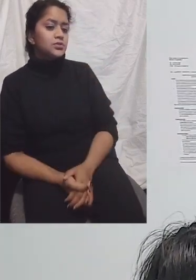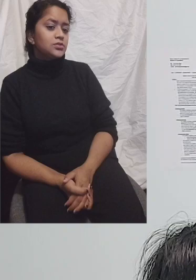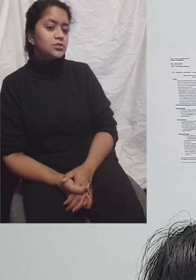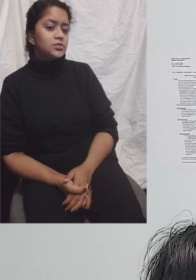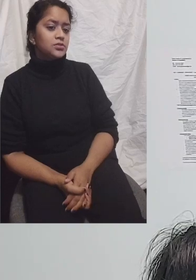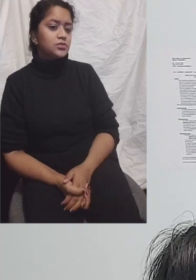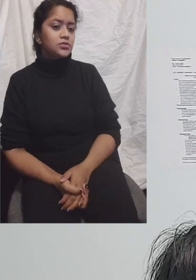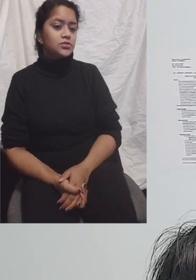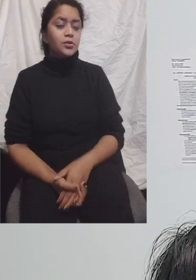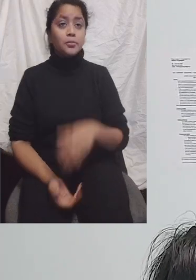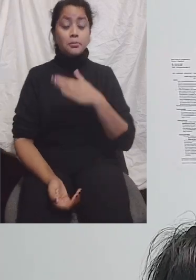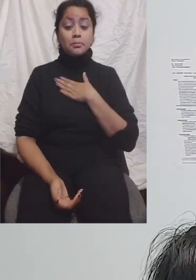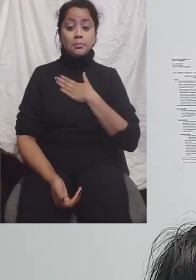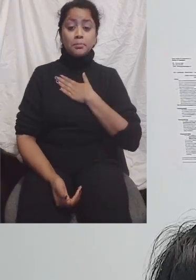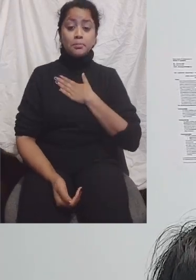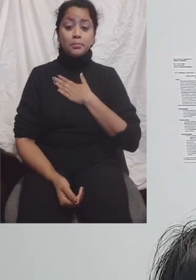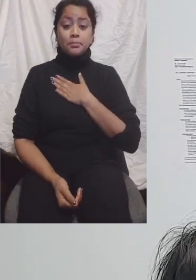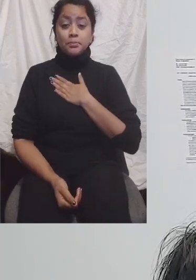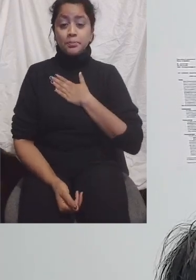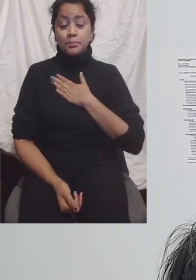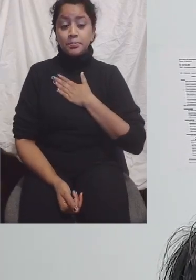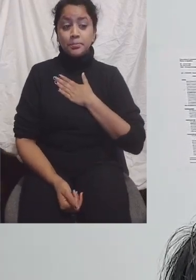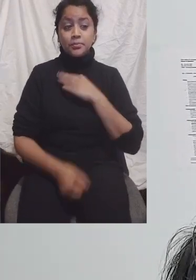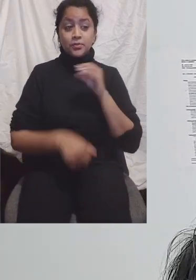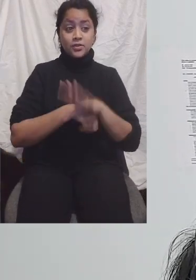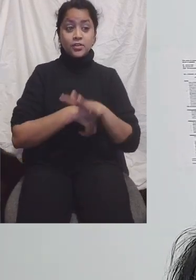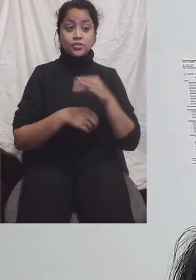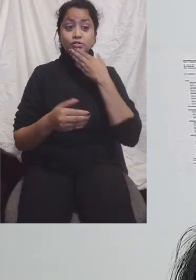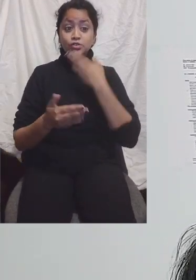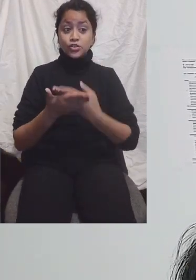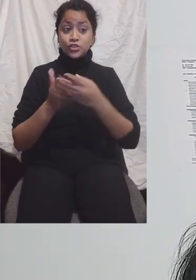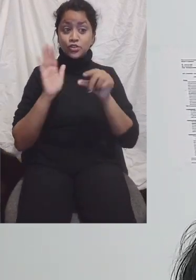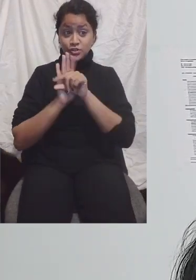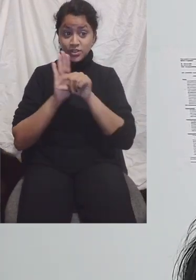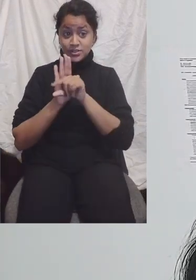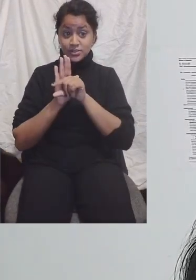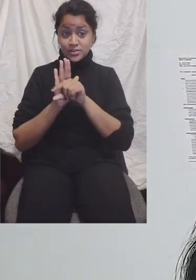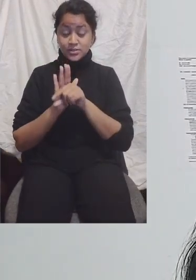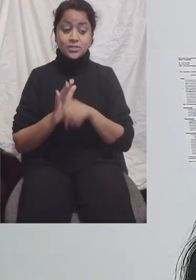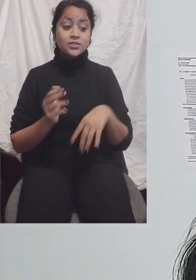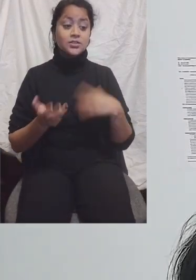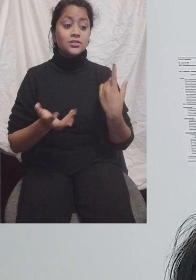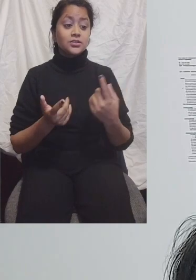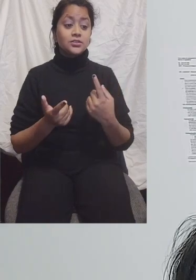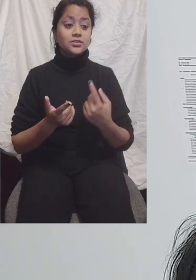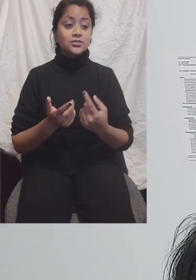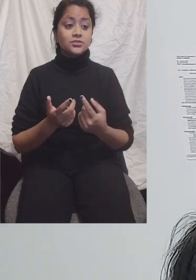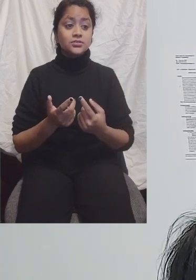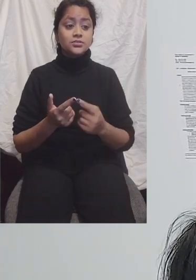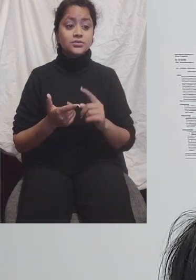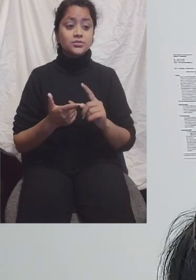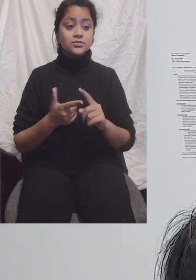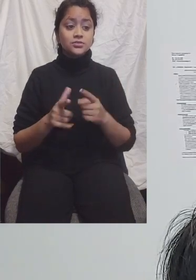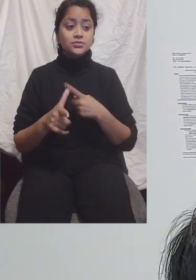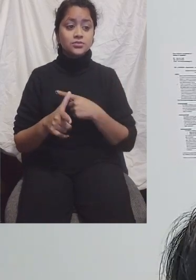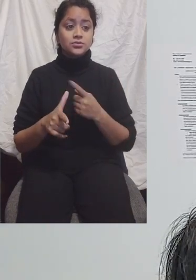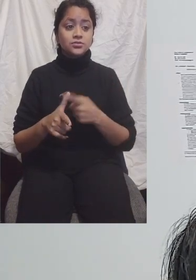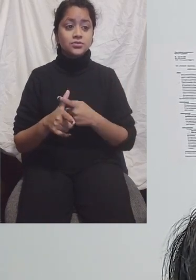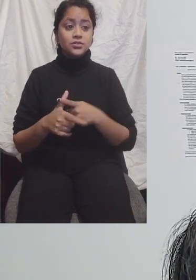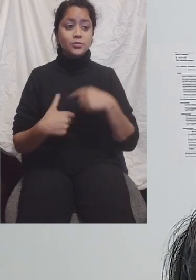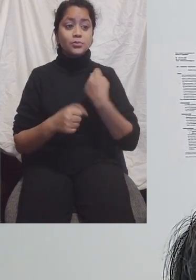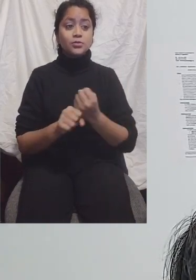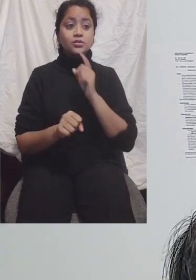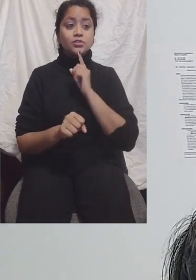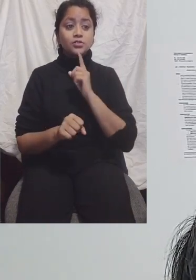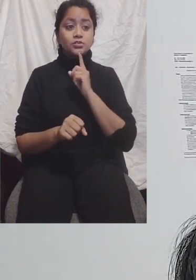boisterous. What tips can you give for a young Caymanian who wanted to be a veterinarian? Okay, that's a good question too. So my best advice